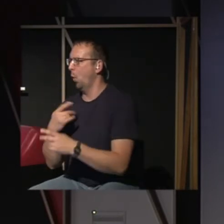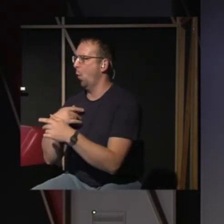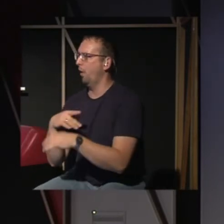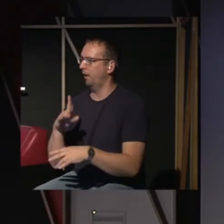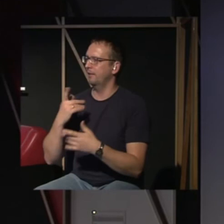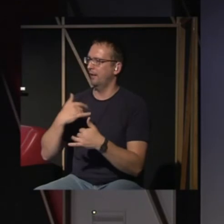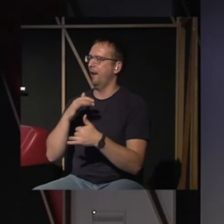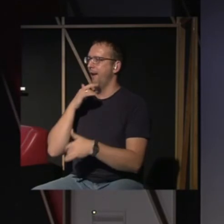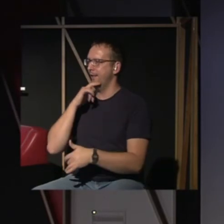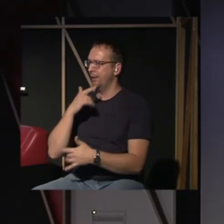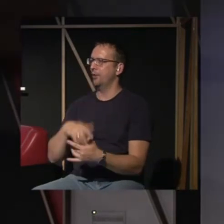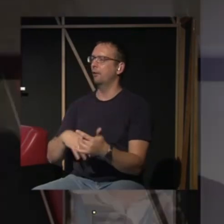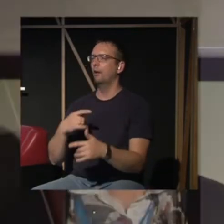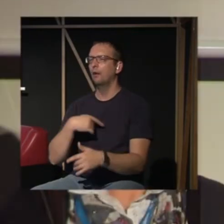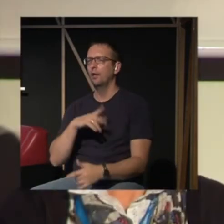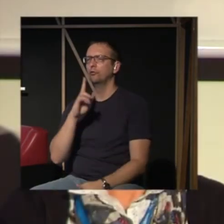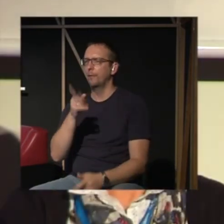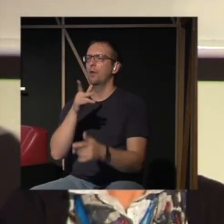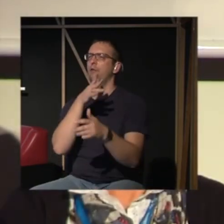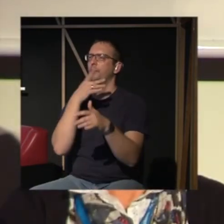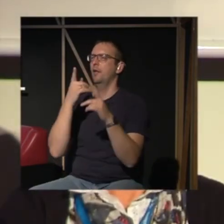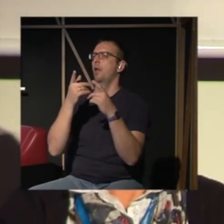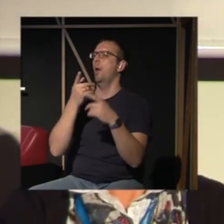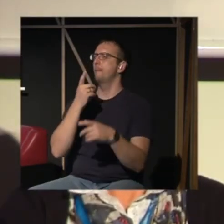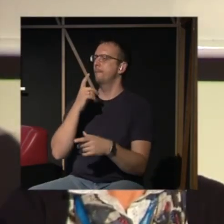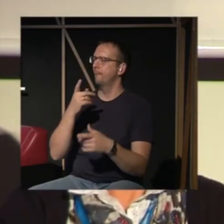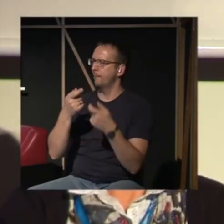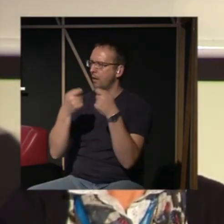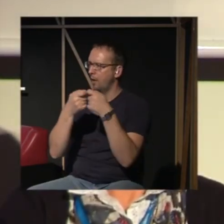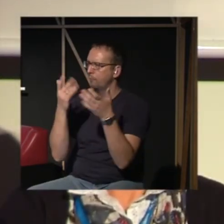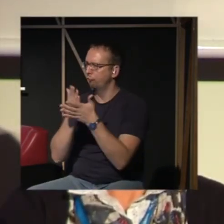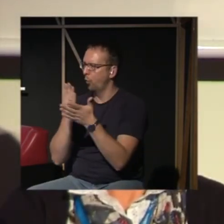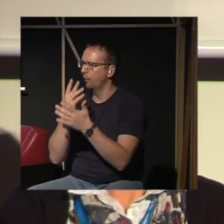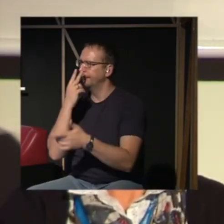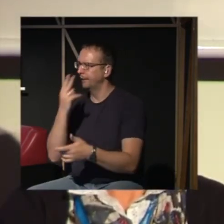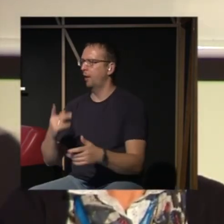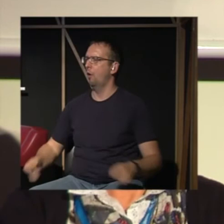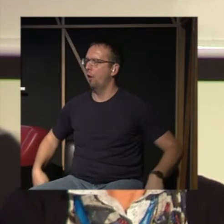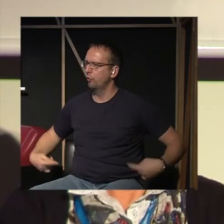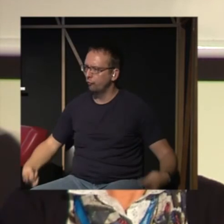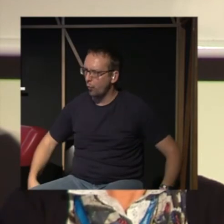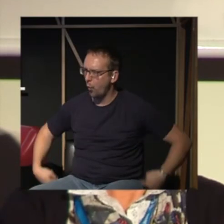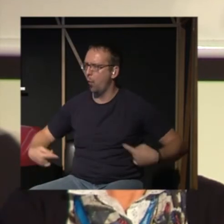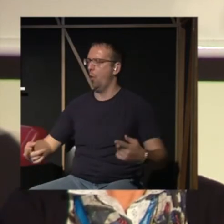And I think the question is around whether this kind of service can be available for major